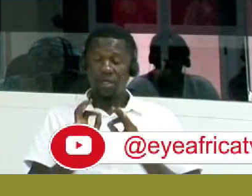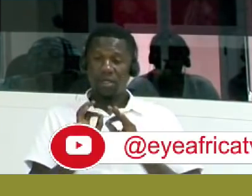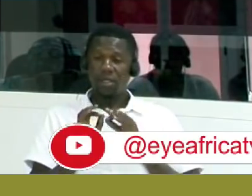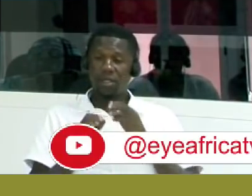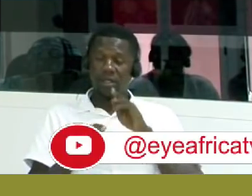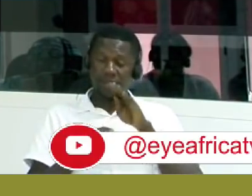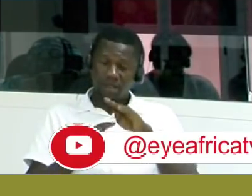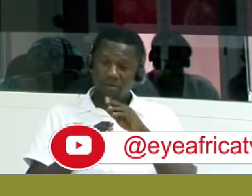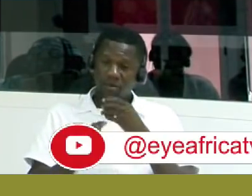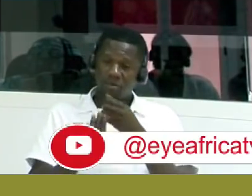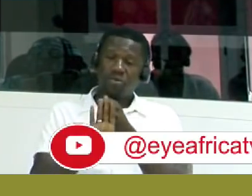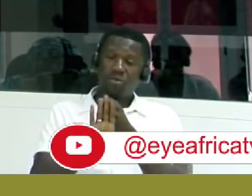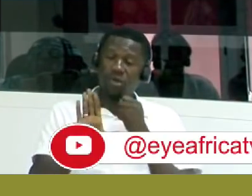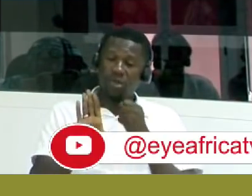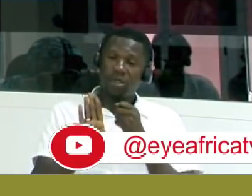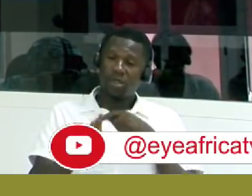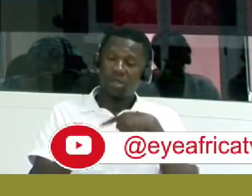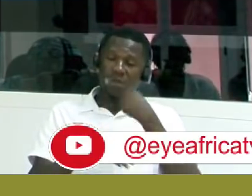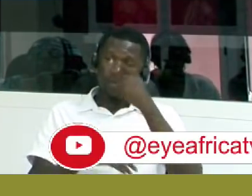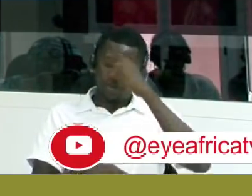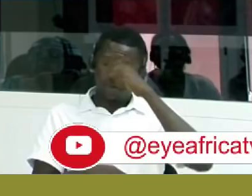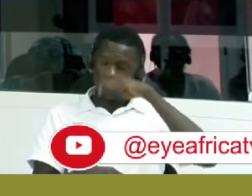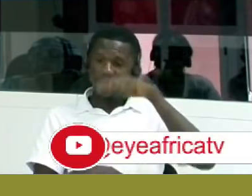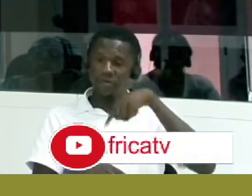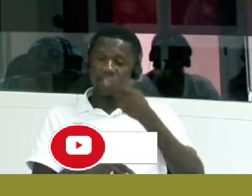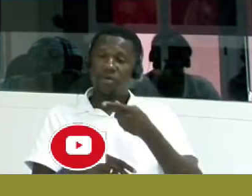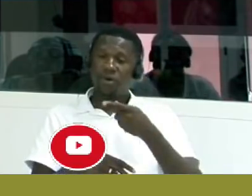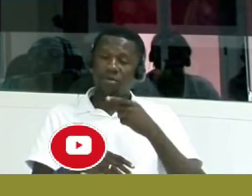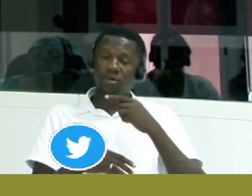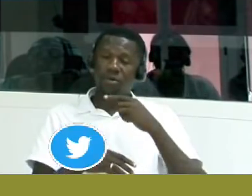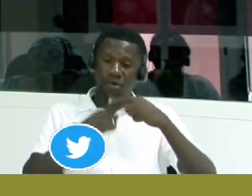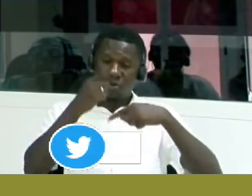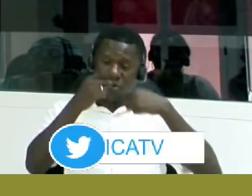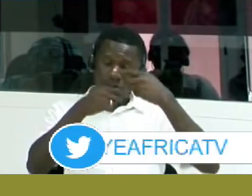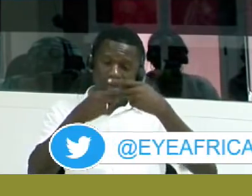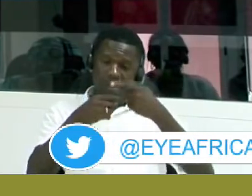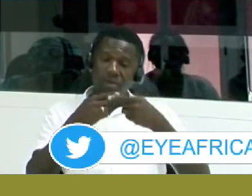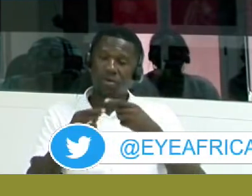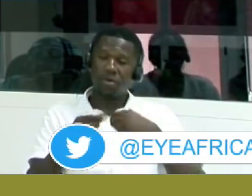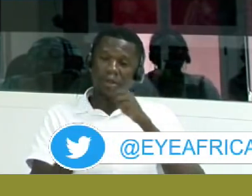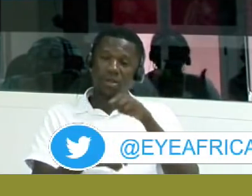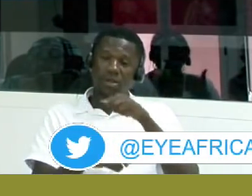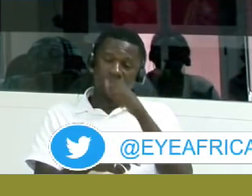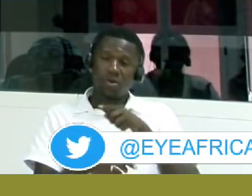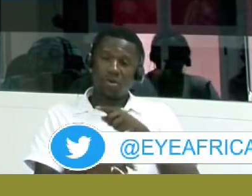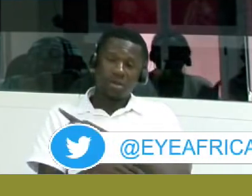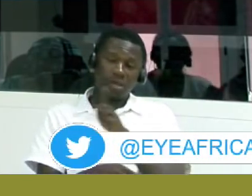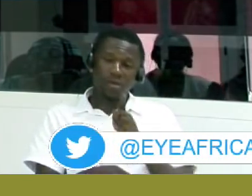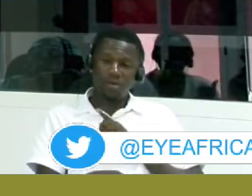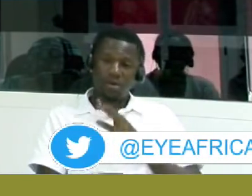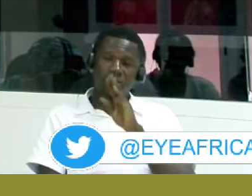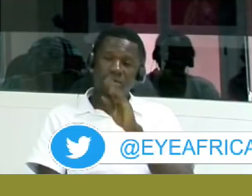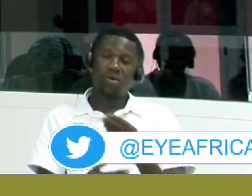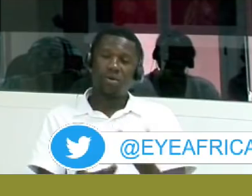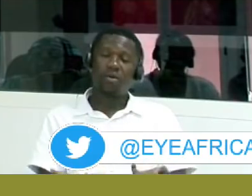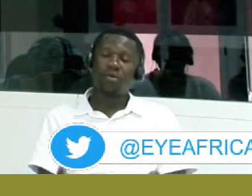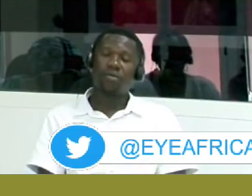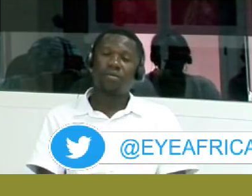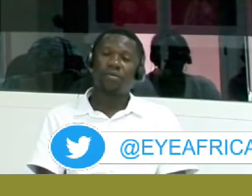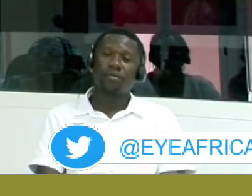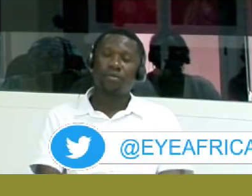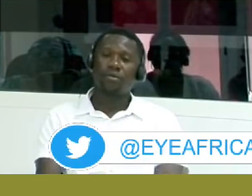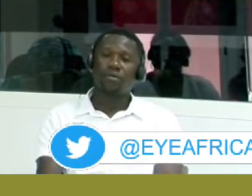to prevent the police from continuing the wrong they were doing. What prevailed at the